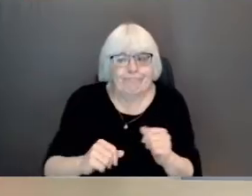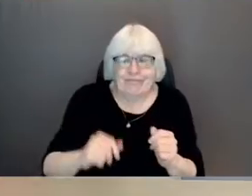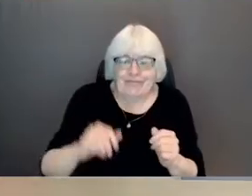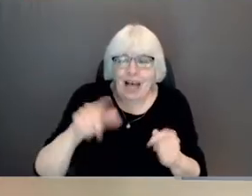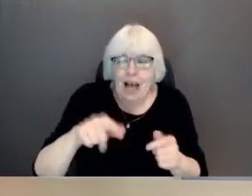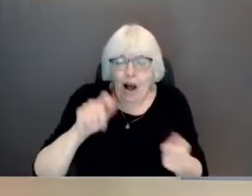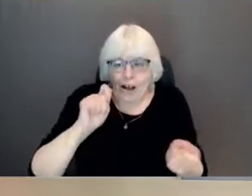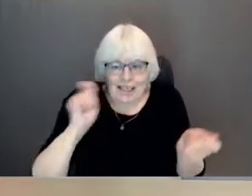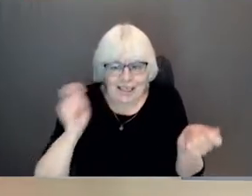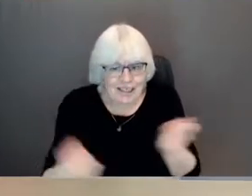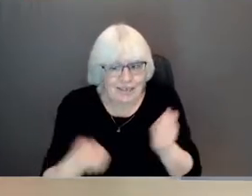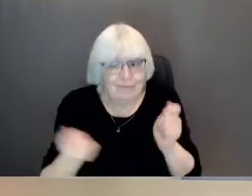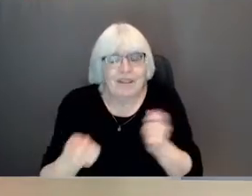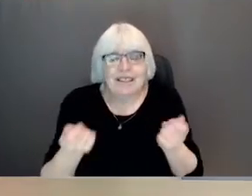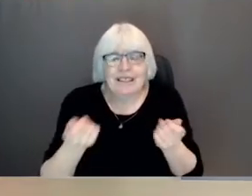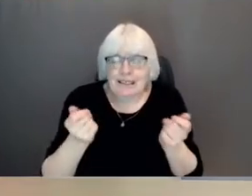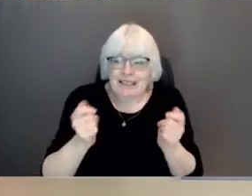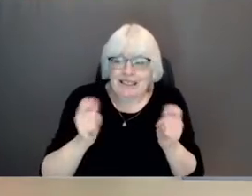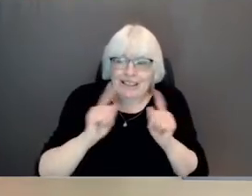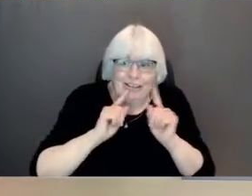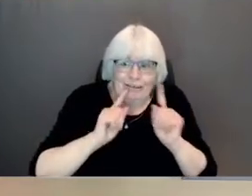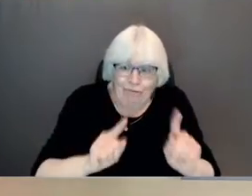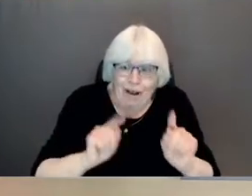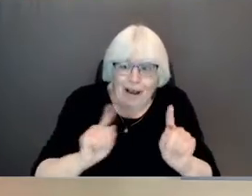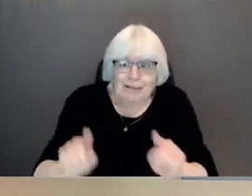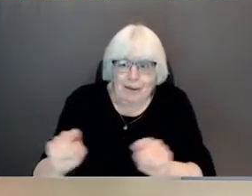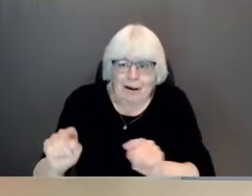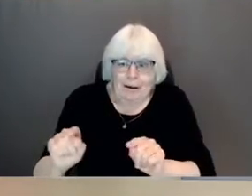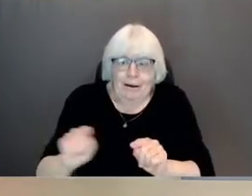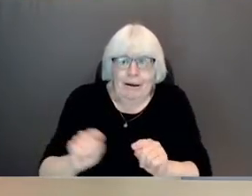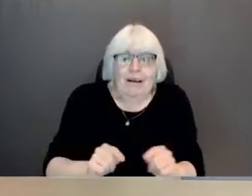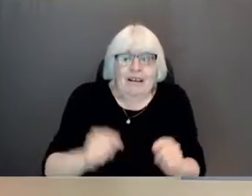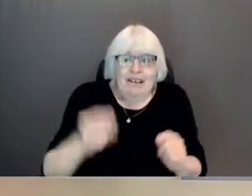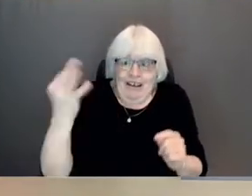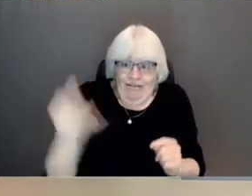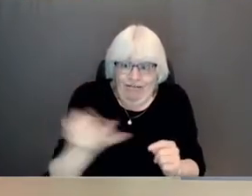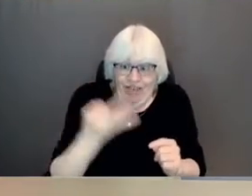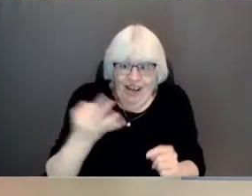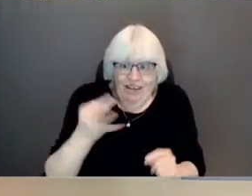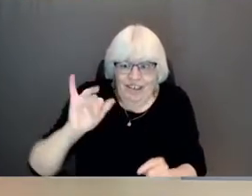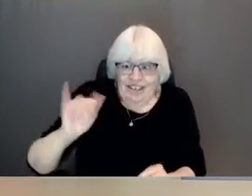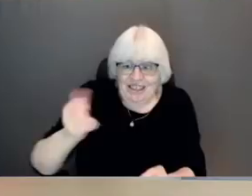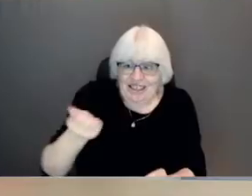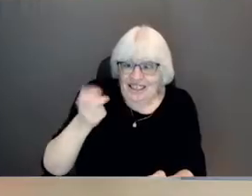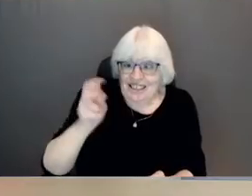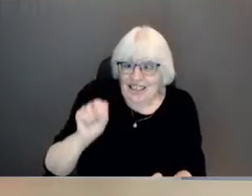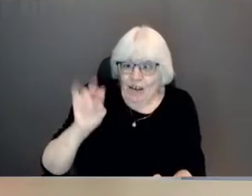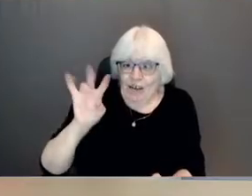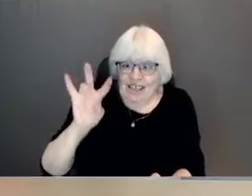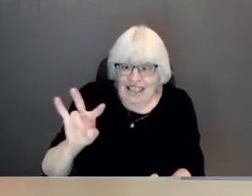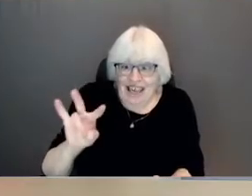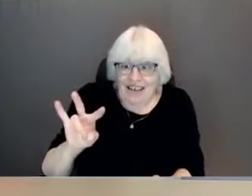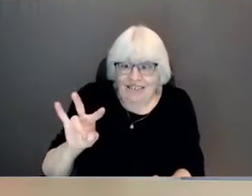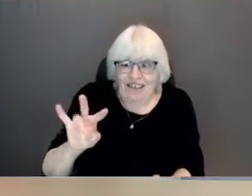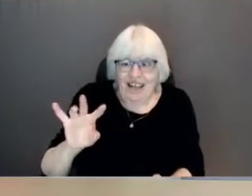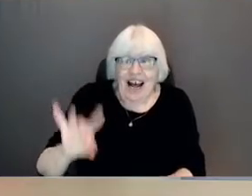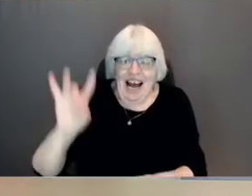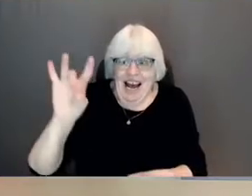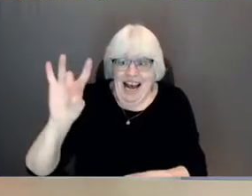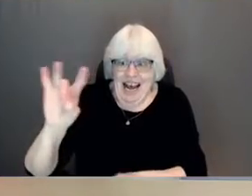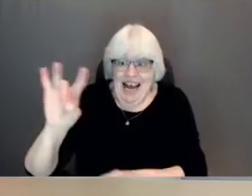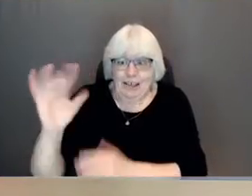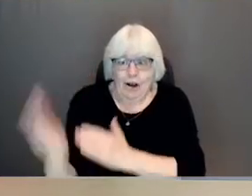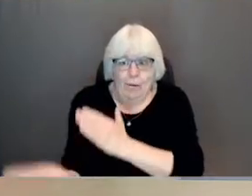January 7th at 8 a.m., fully vaccinated individuals who test positive for COVID-19